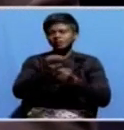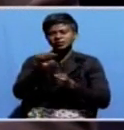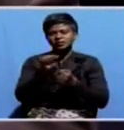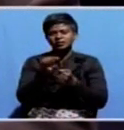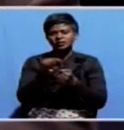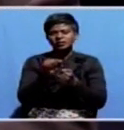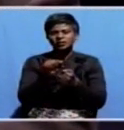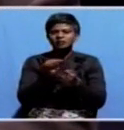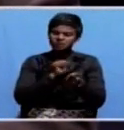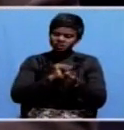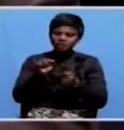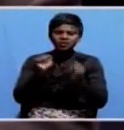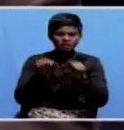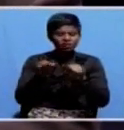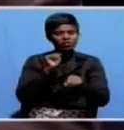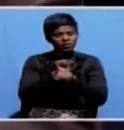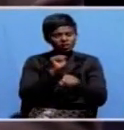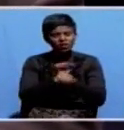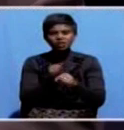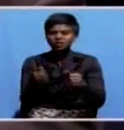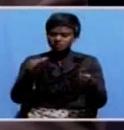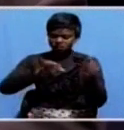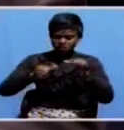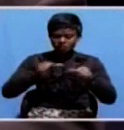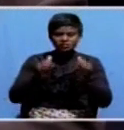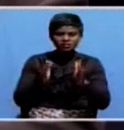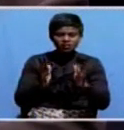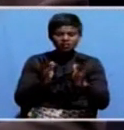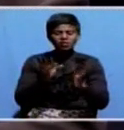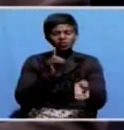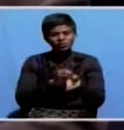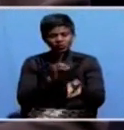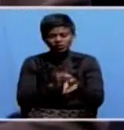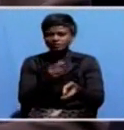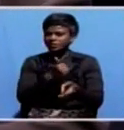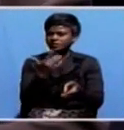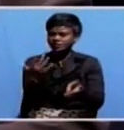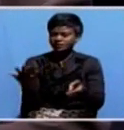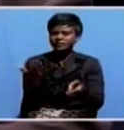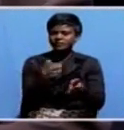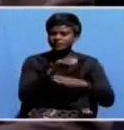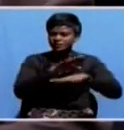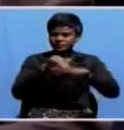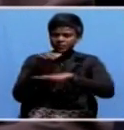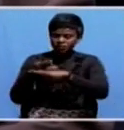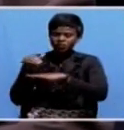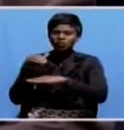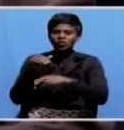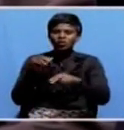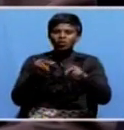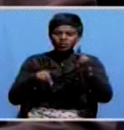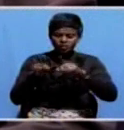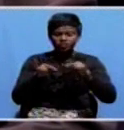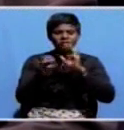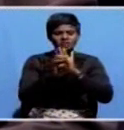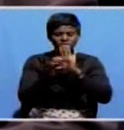be a scientist, you can be anything. And they invited people like Dr. Nalumango when he